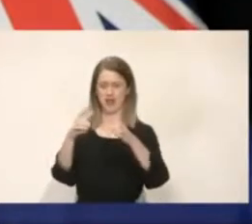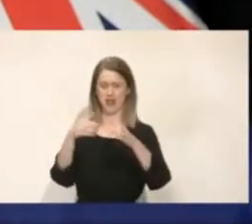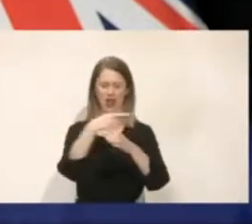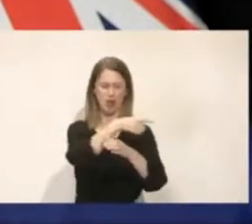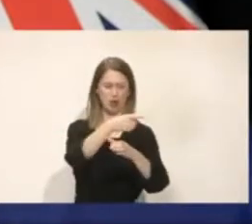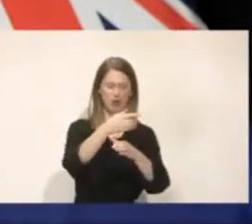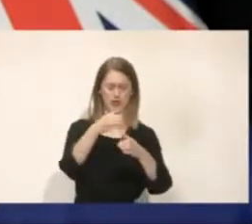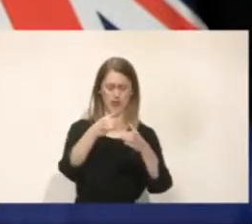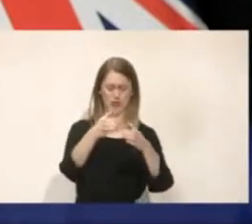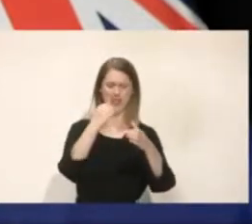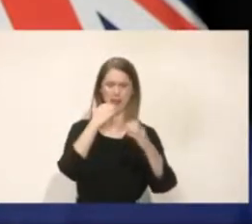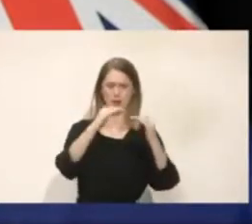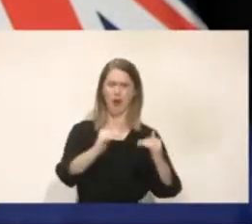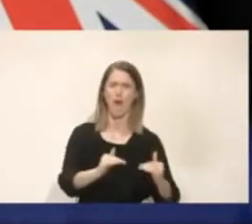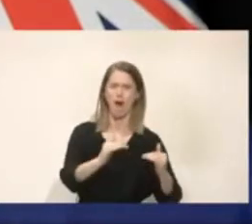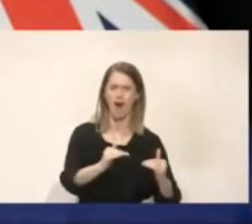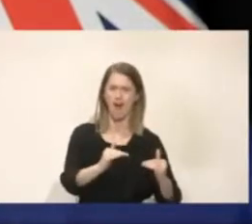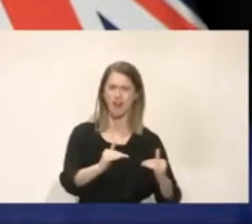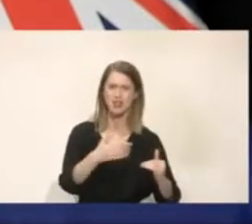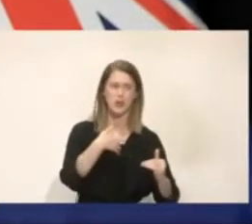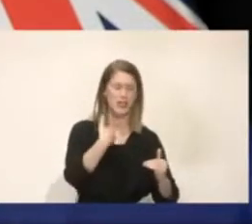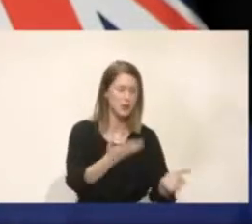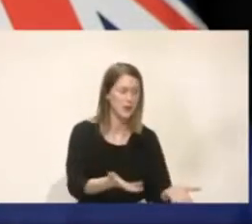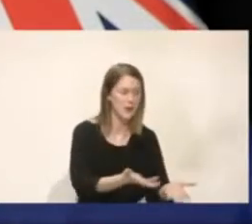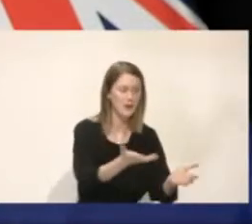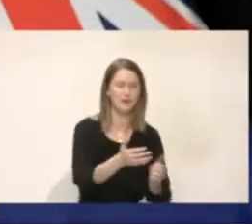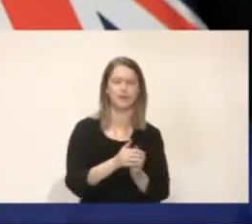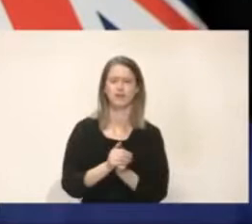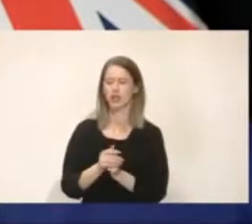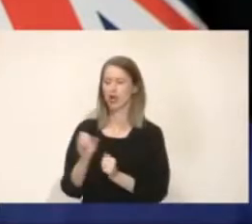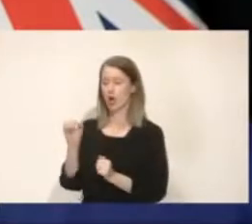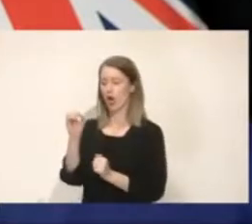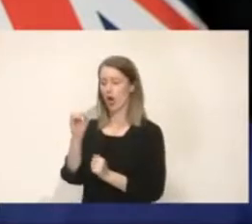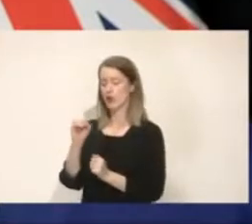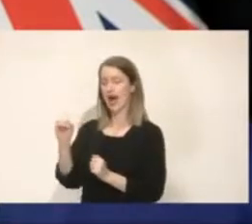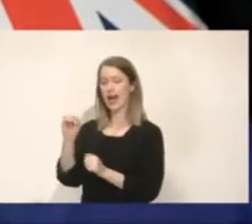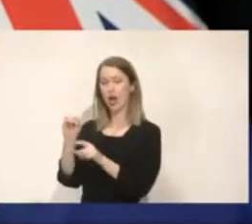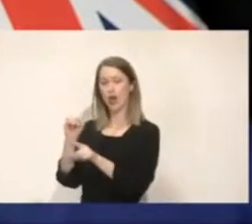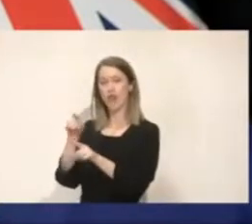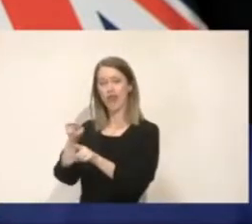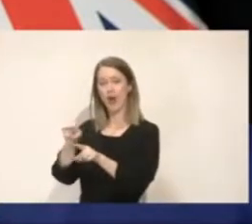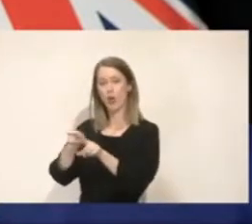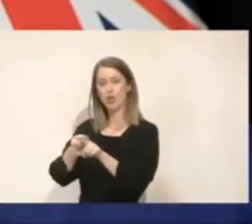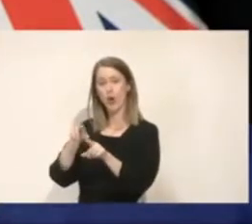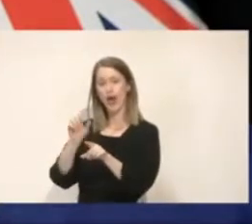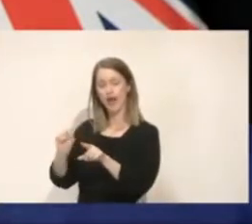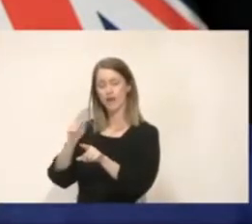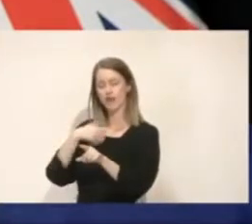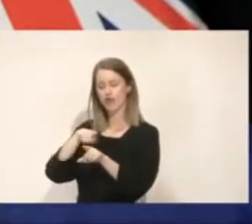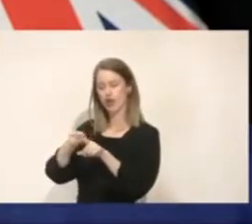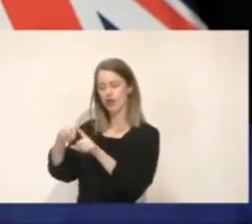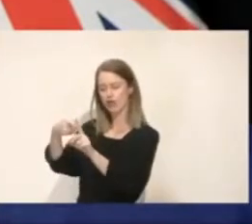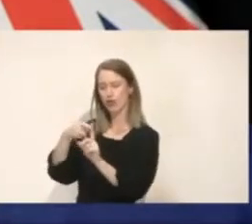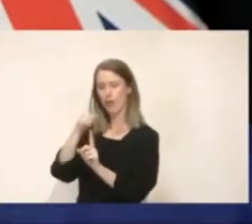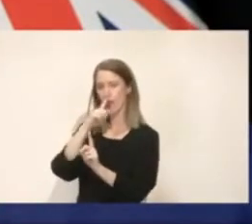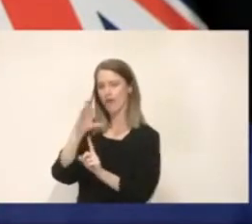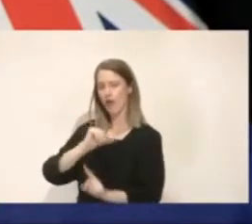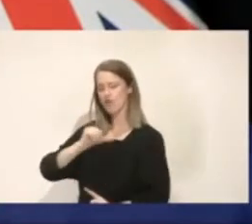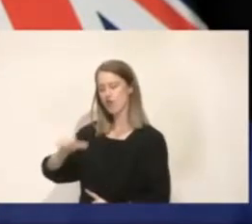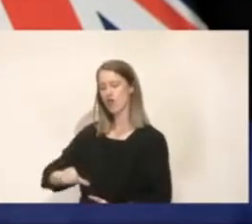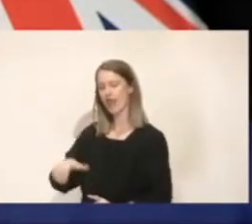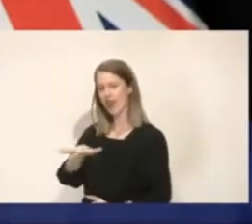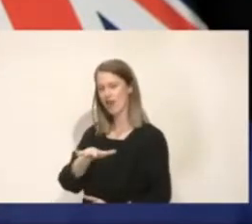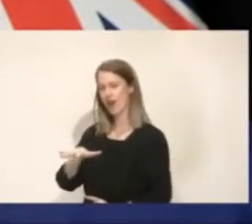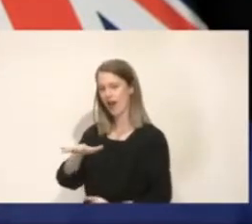might say that scheme in Otago also includes a rural stream as well, recognising that actually there is a